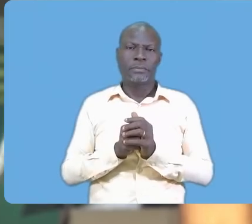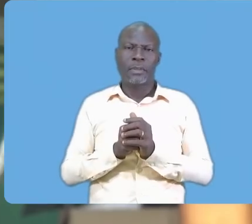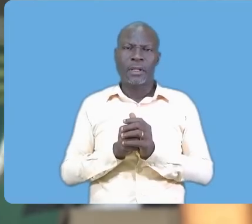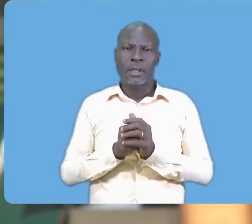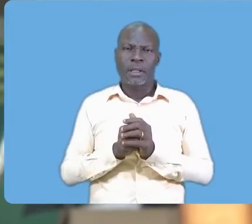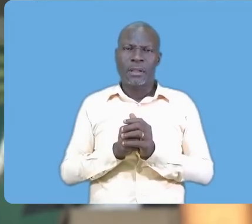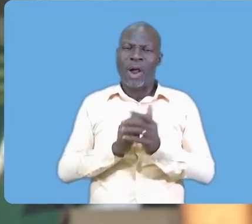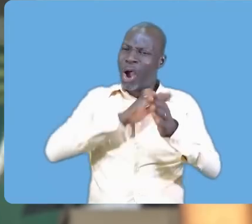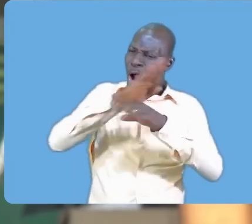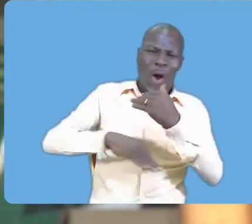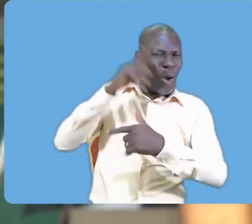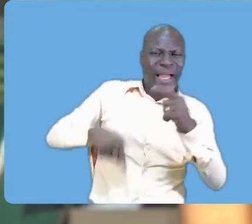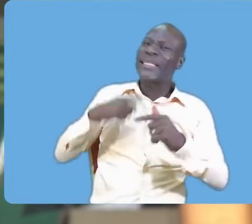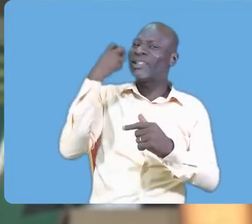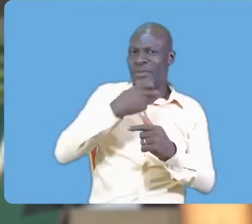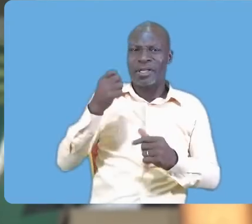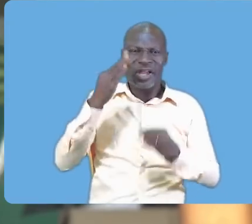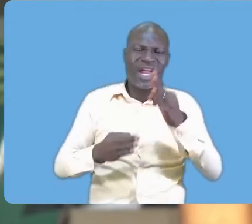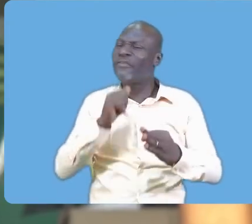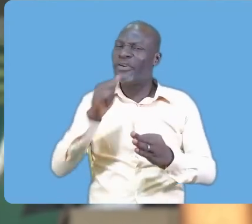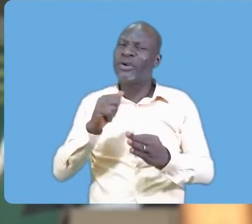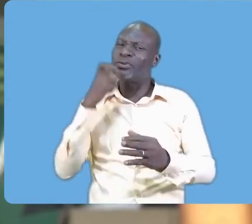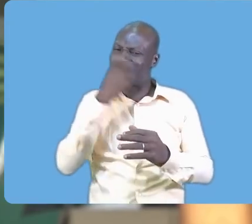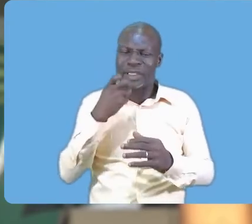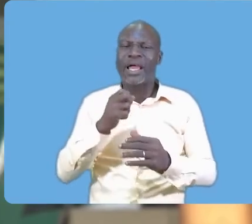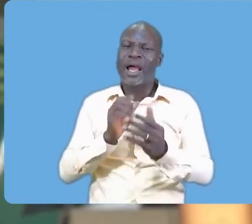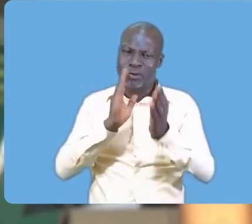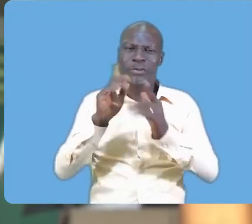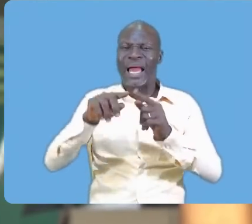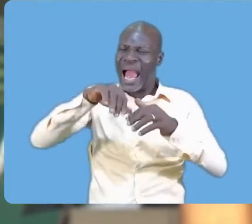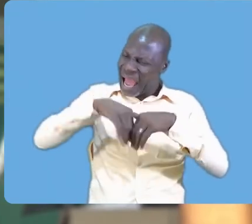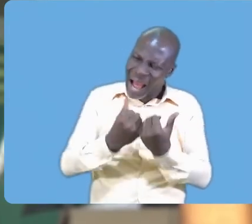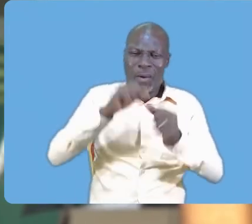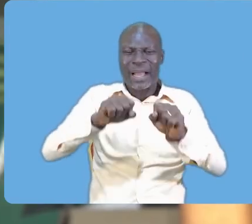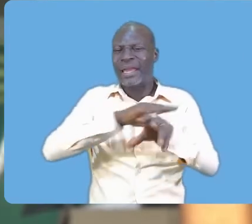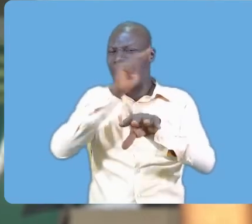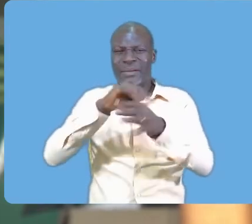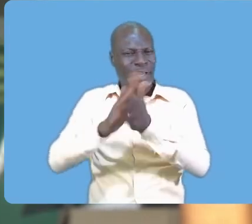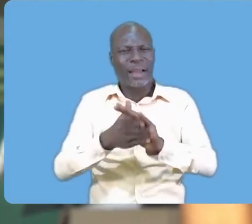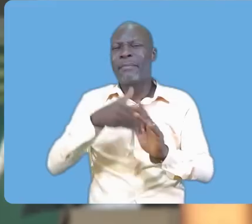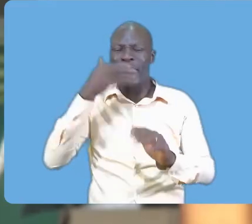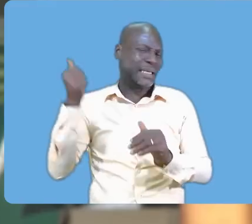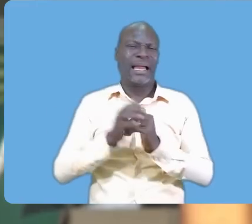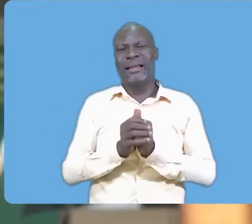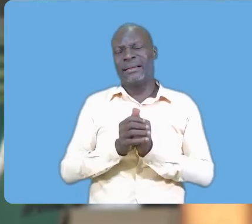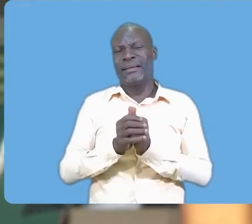nipa te sa anka nyame asem wo anfa anchre authority a e be de no ma na yeye ori ade for wo tie